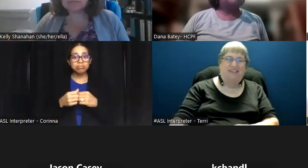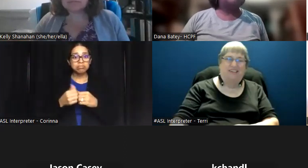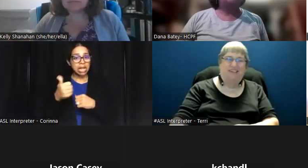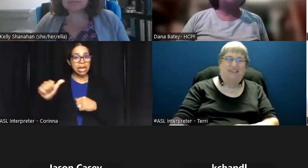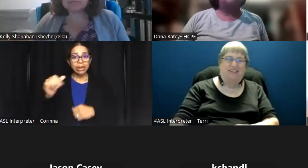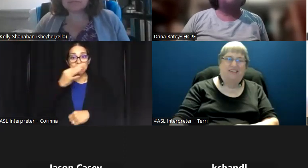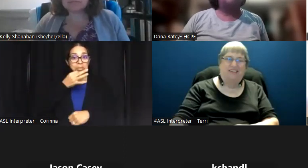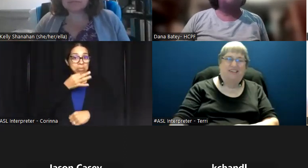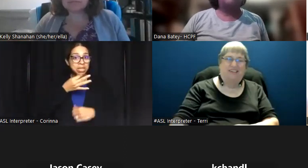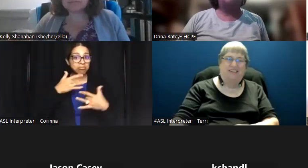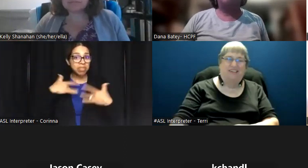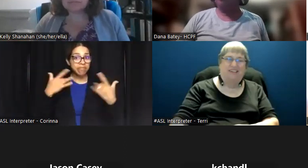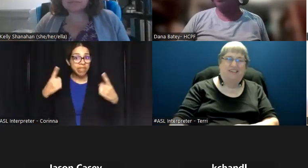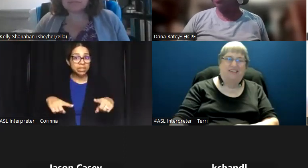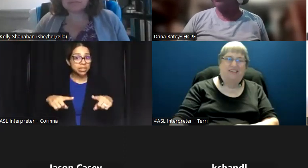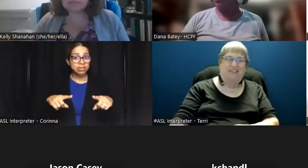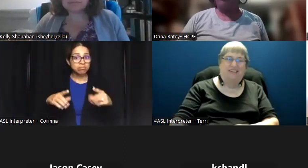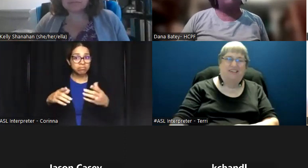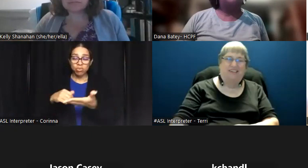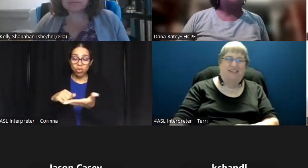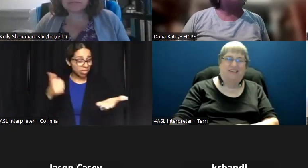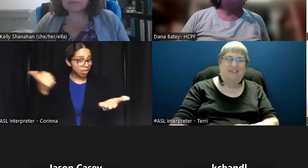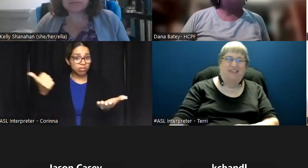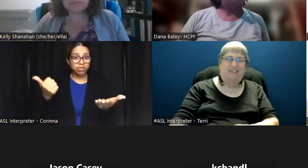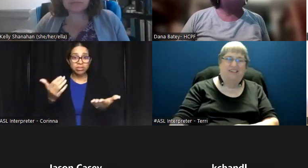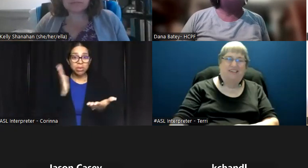anything else that would be good for the group.